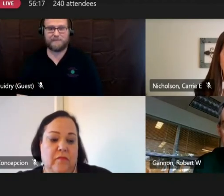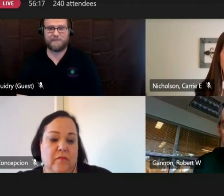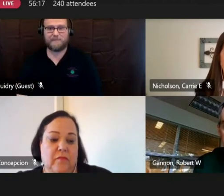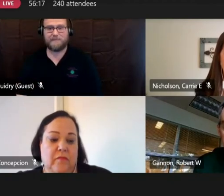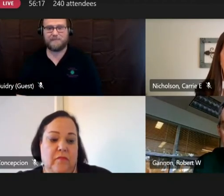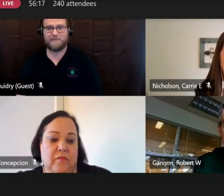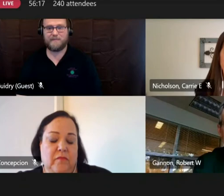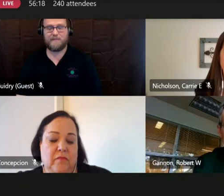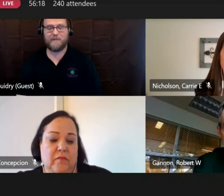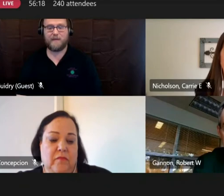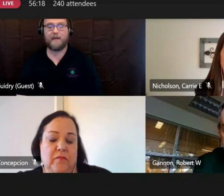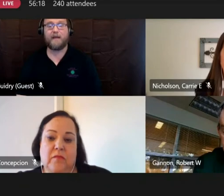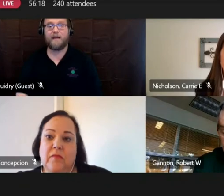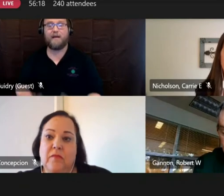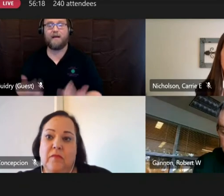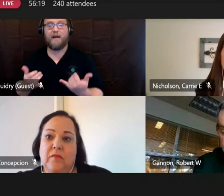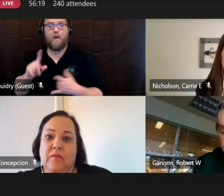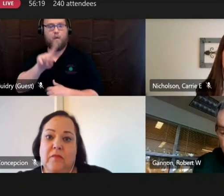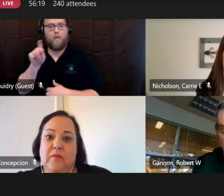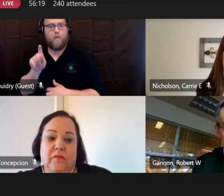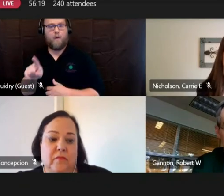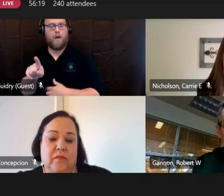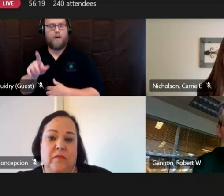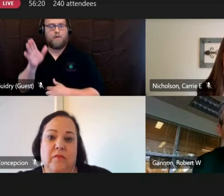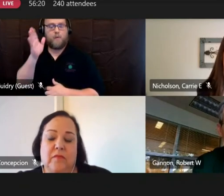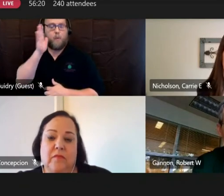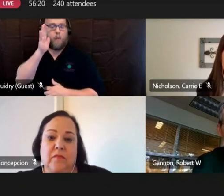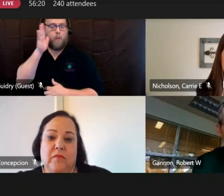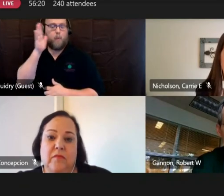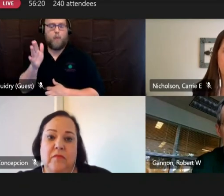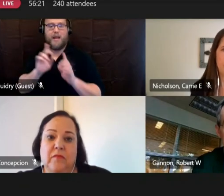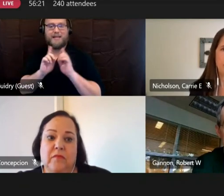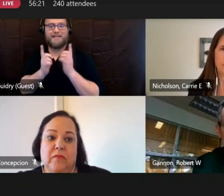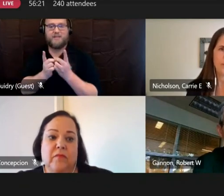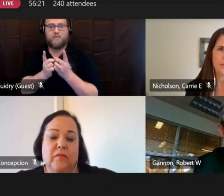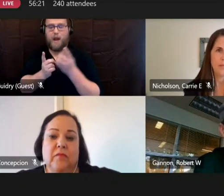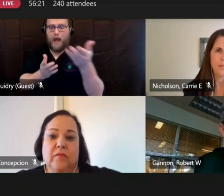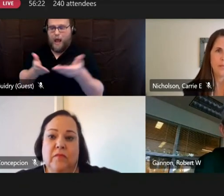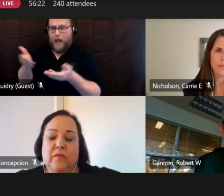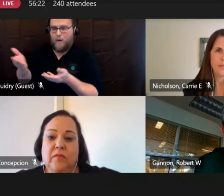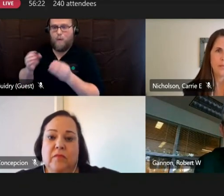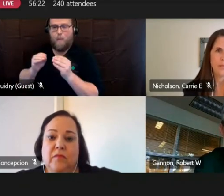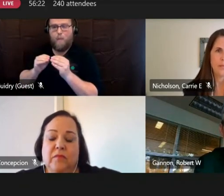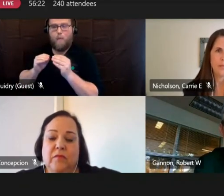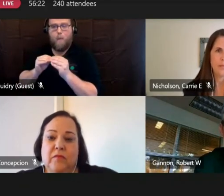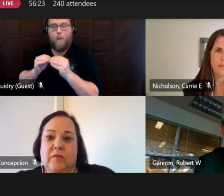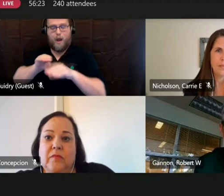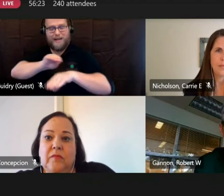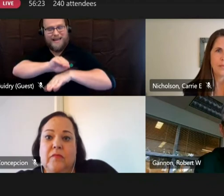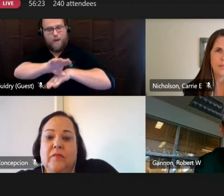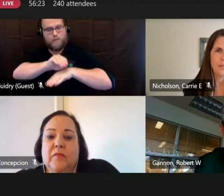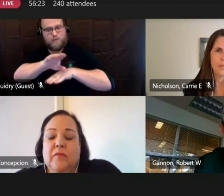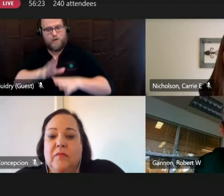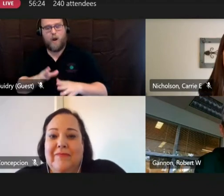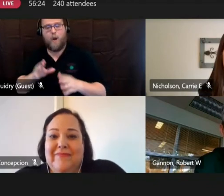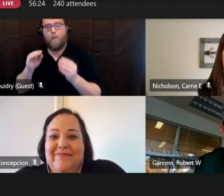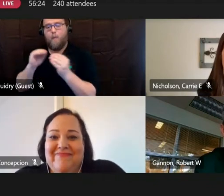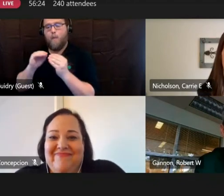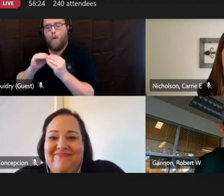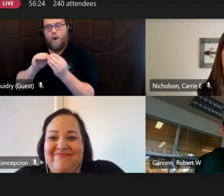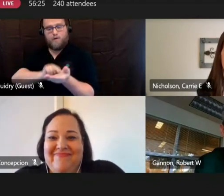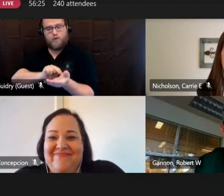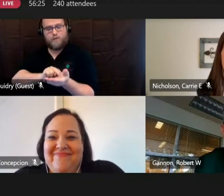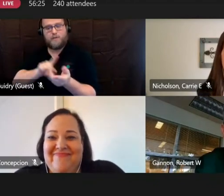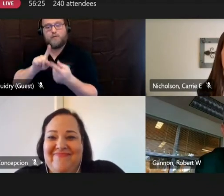will the district hire more counselors and more nurses to support the return in the fall? So